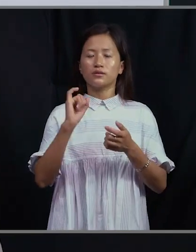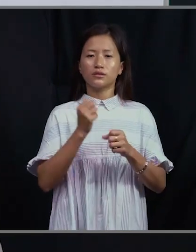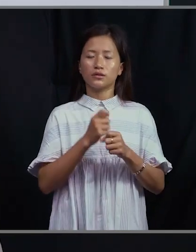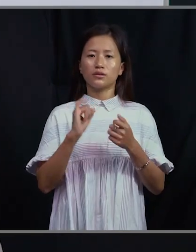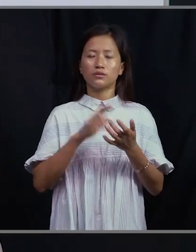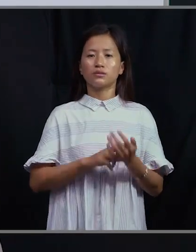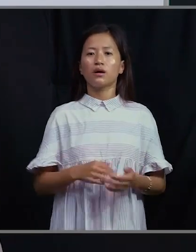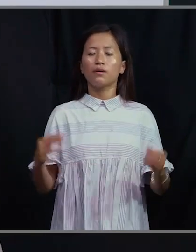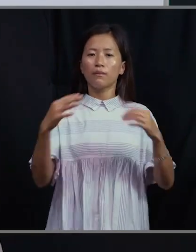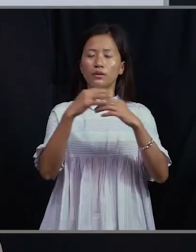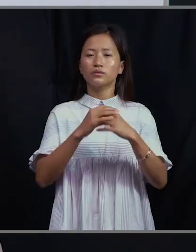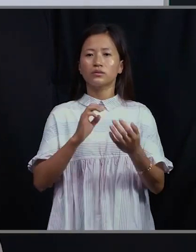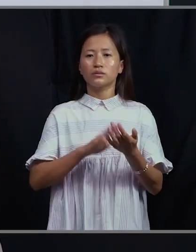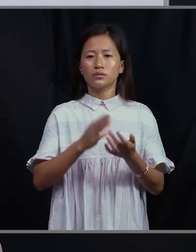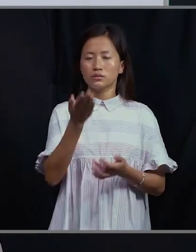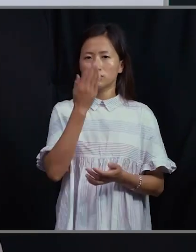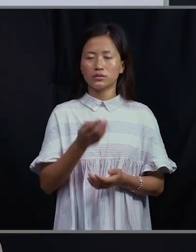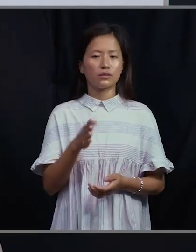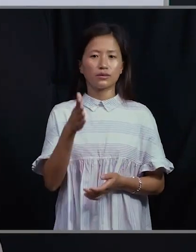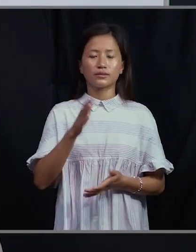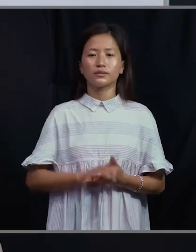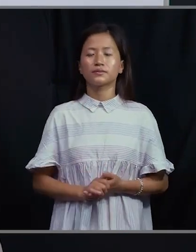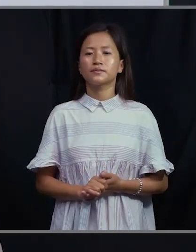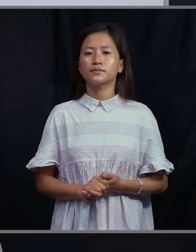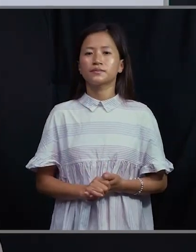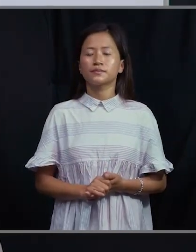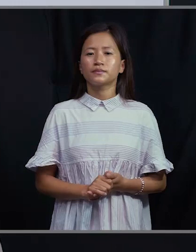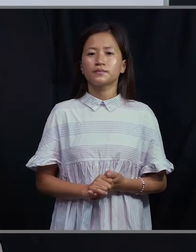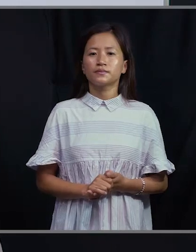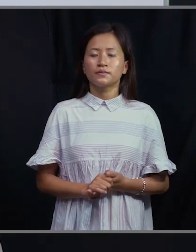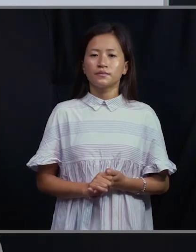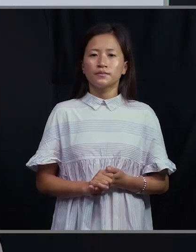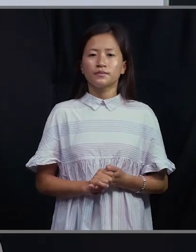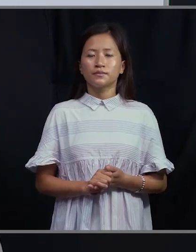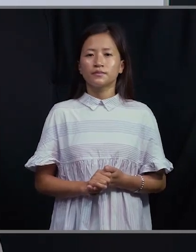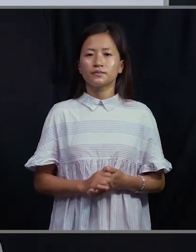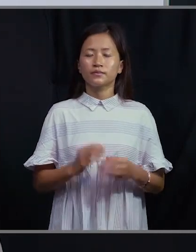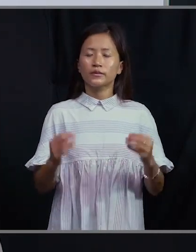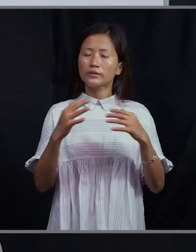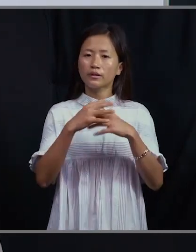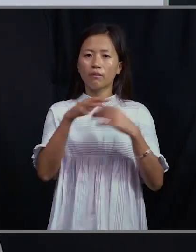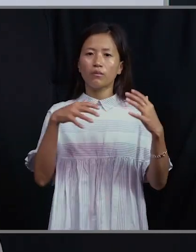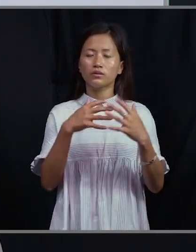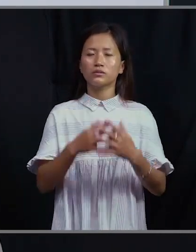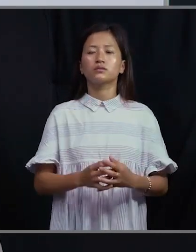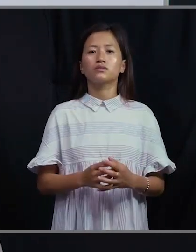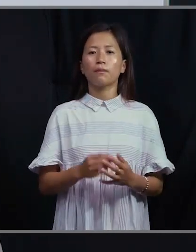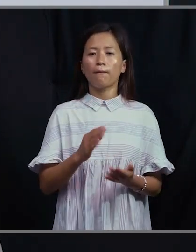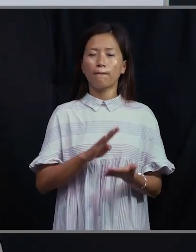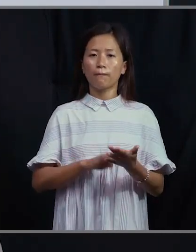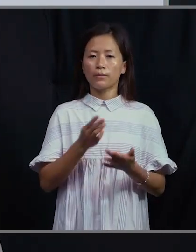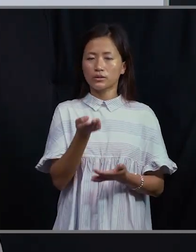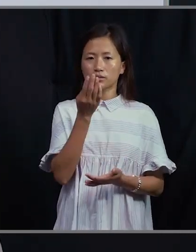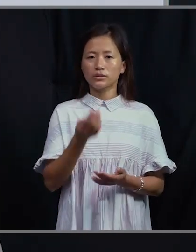like that. It is a social and civil contract. Okay, now among the Muslims, okay, since it's a